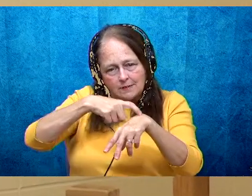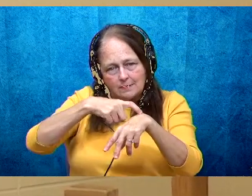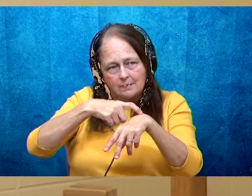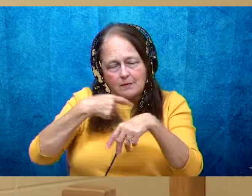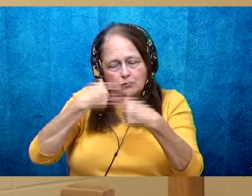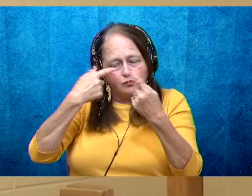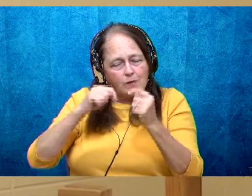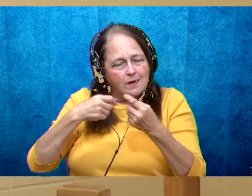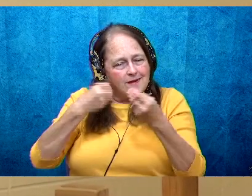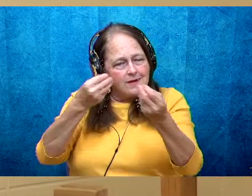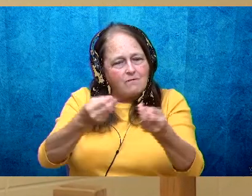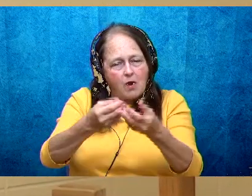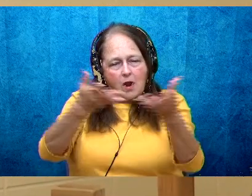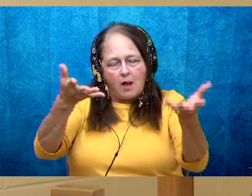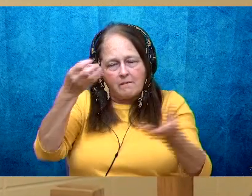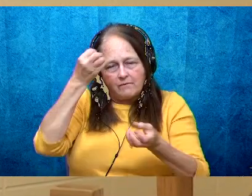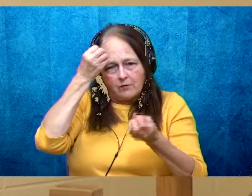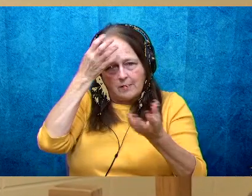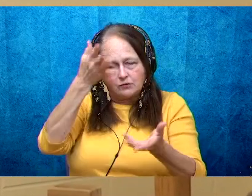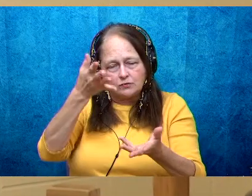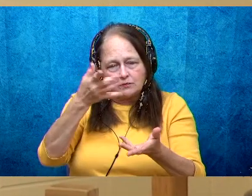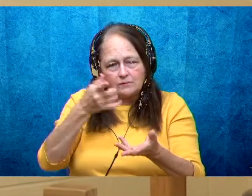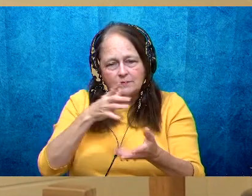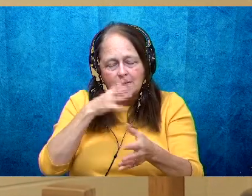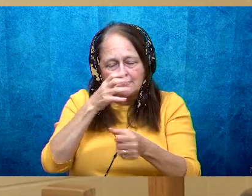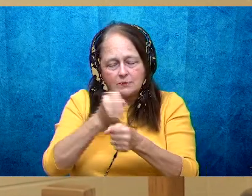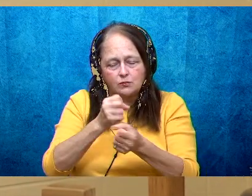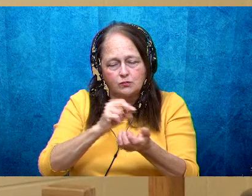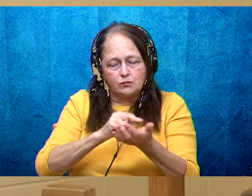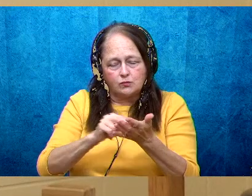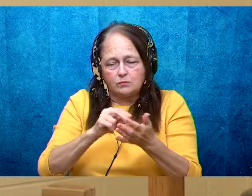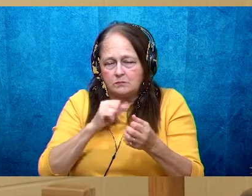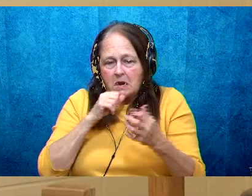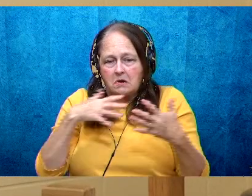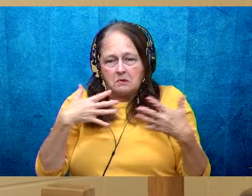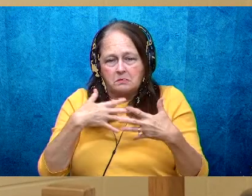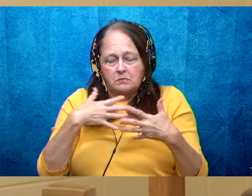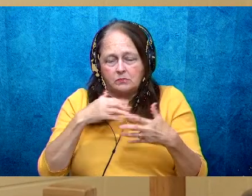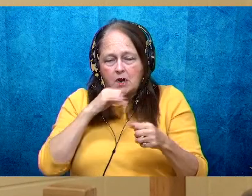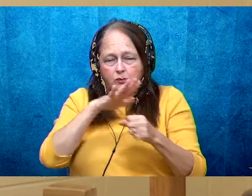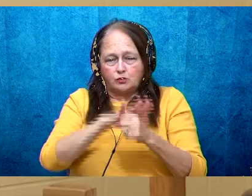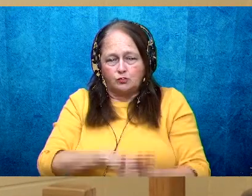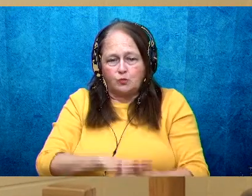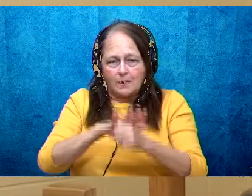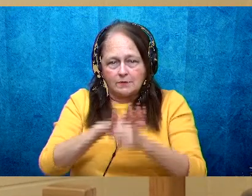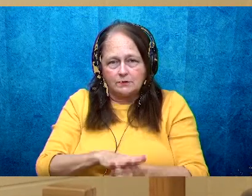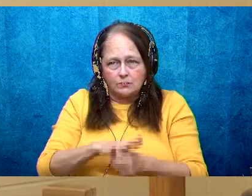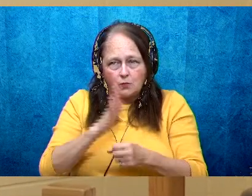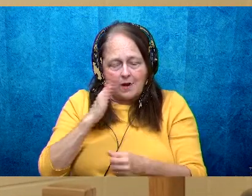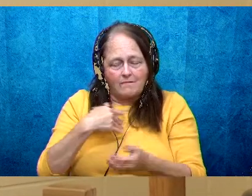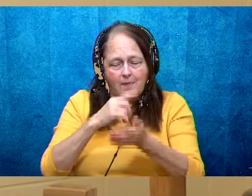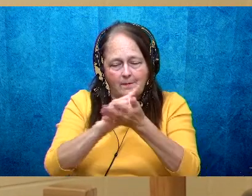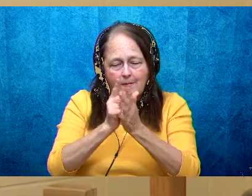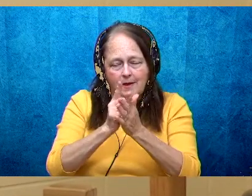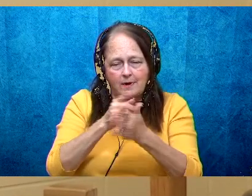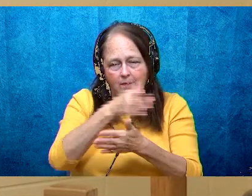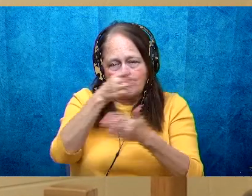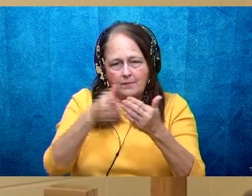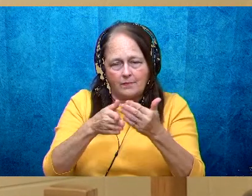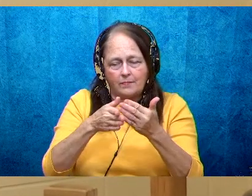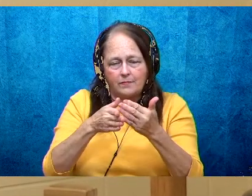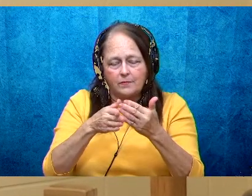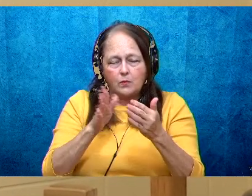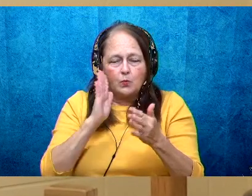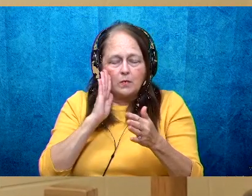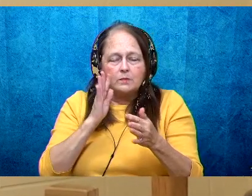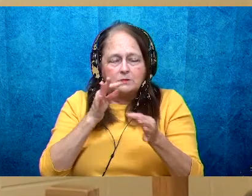you as possible. So if you're not getting the notes, don't panic, don't stress out. We're going to have a minute at the end to be able to kind of recap